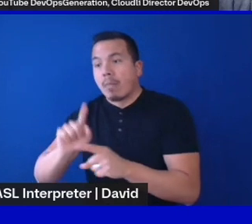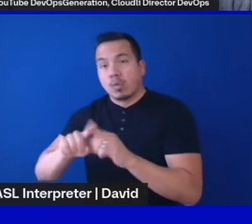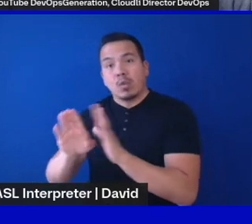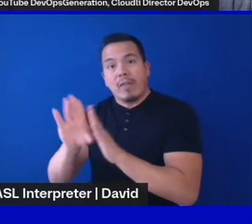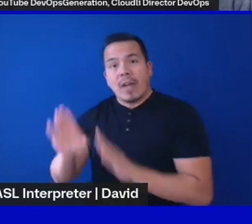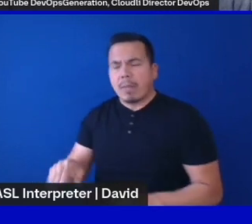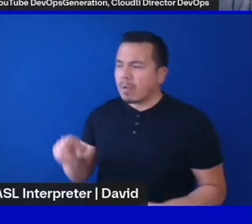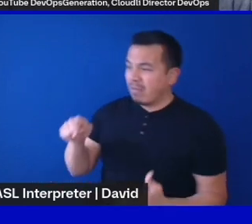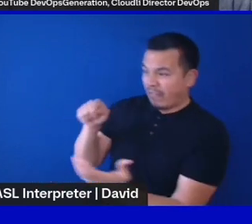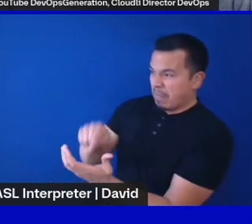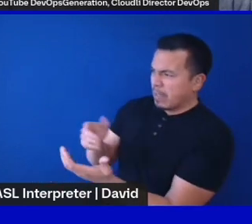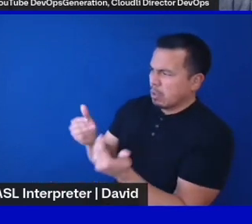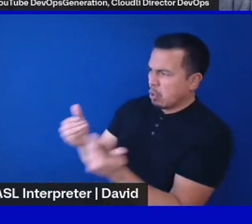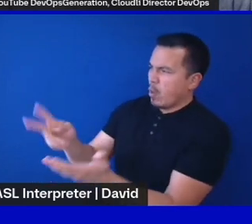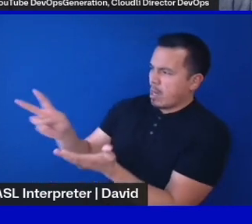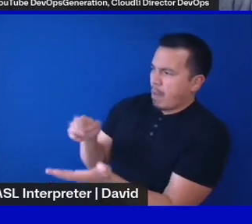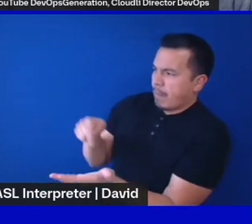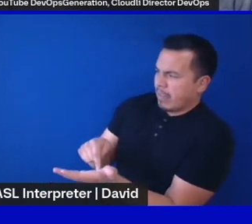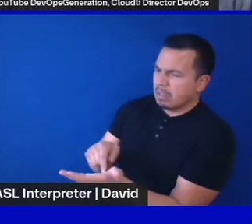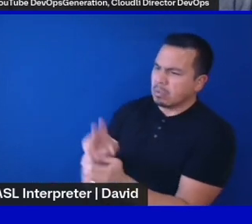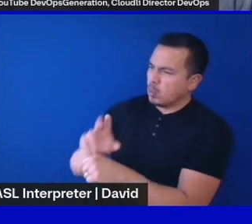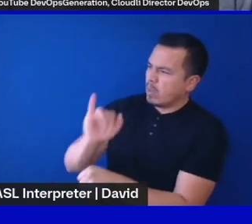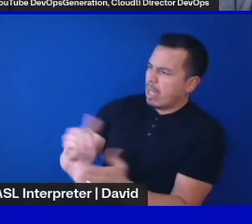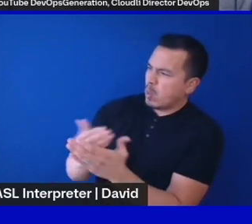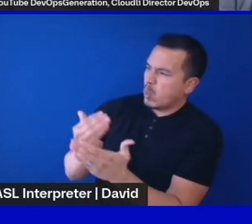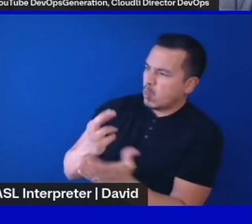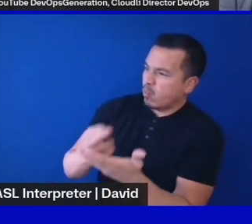you need from this, and you'll be able to use that new resource.